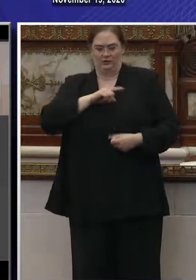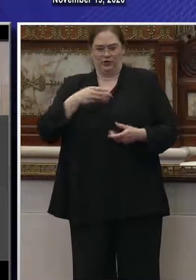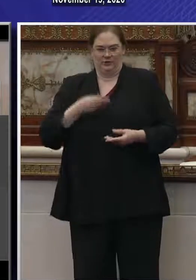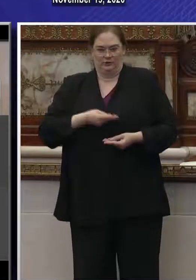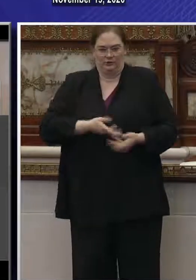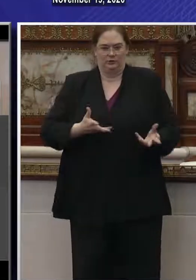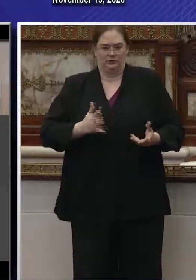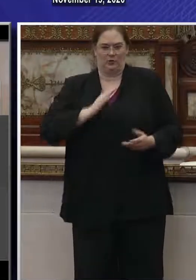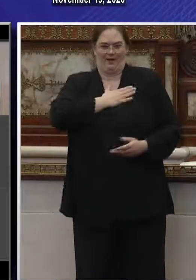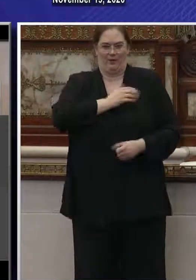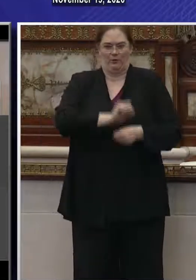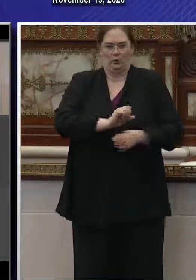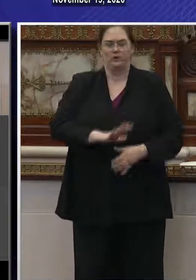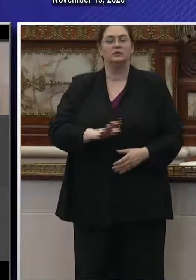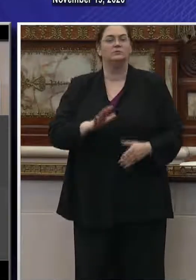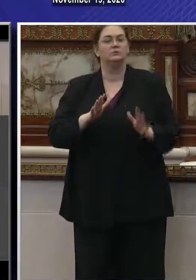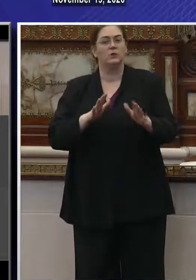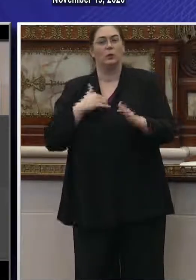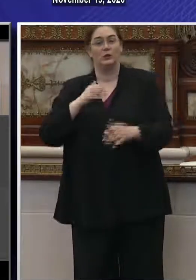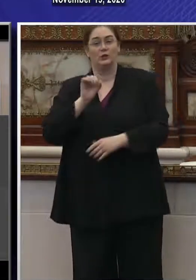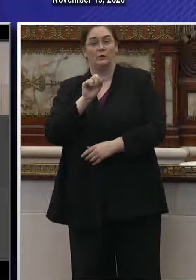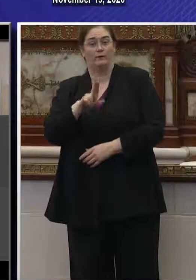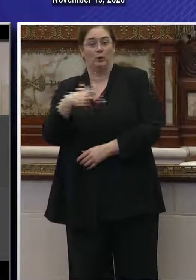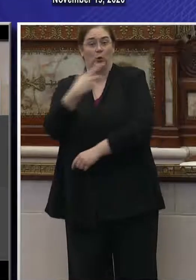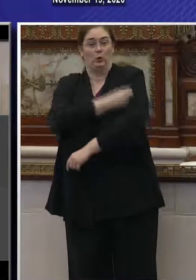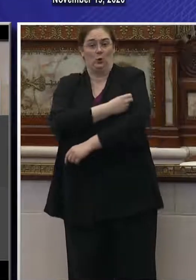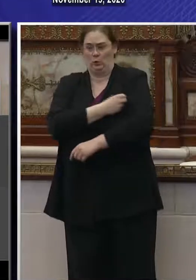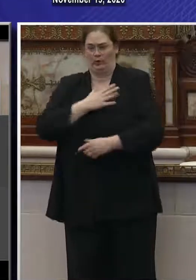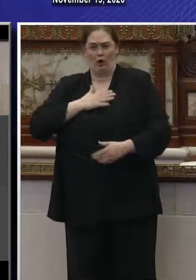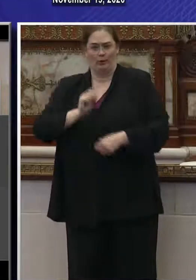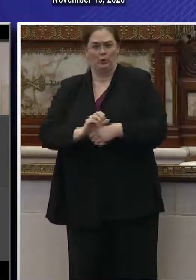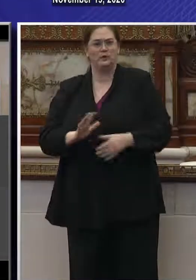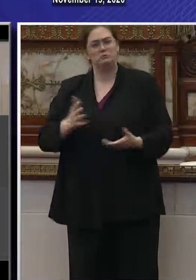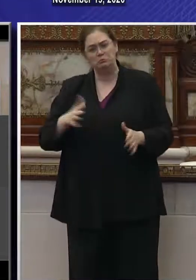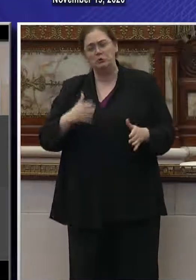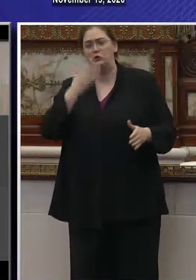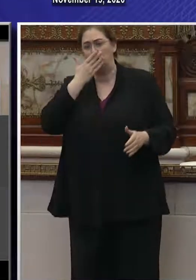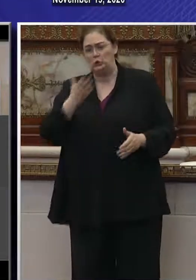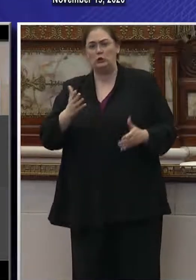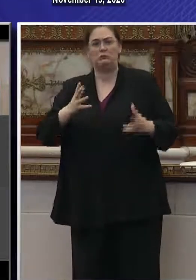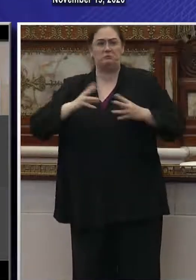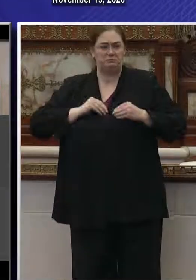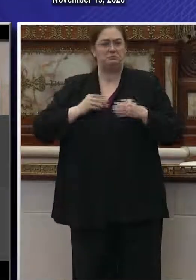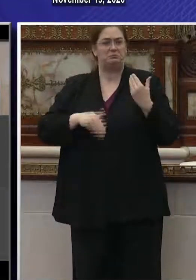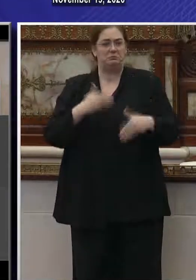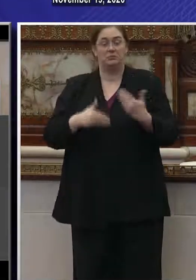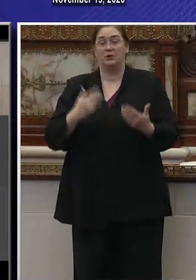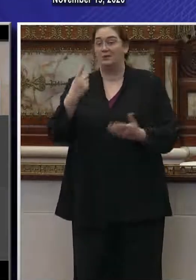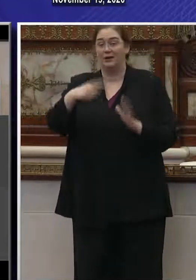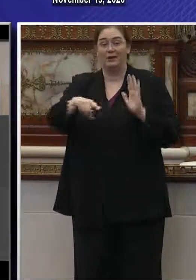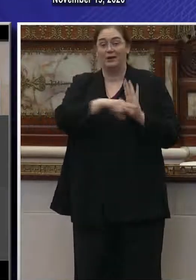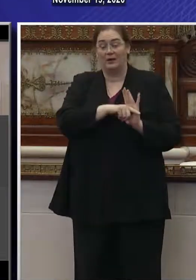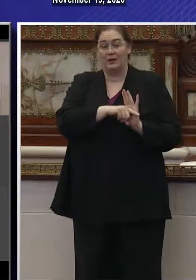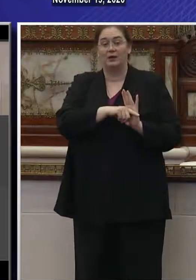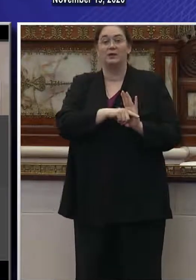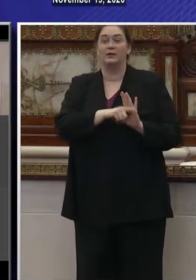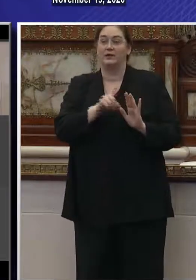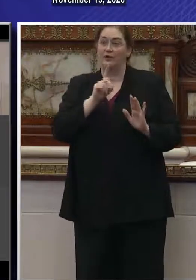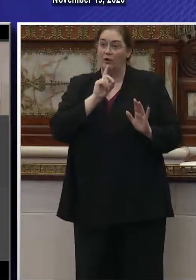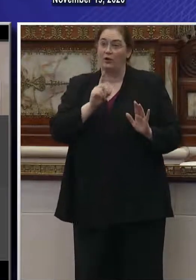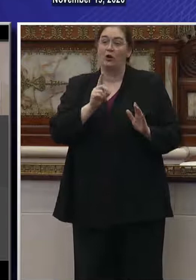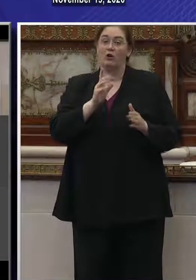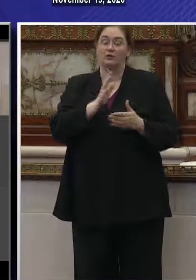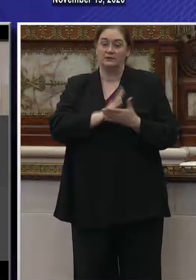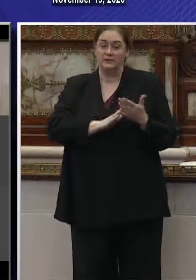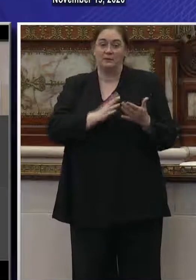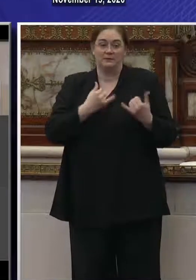positive side, we do flu campaigns every year with our employees, and we have a pretty good take. On the downside, there